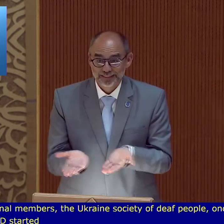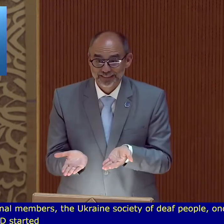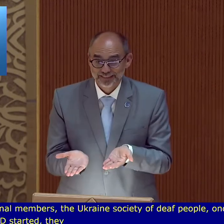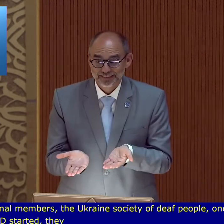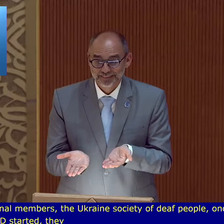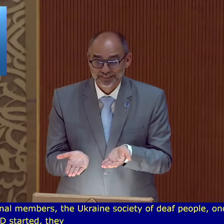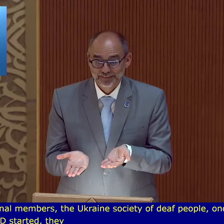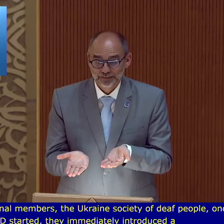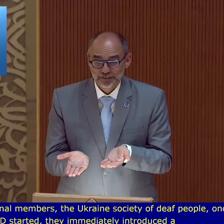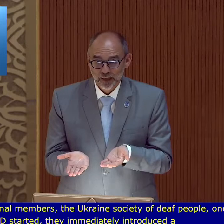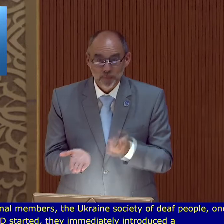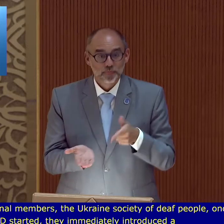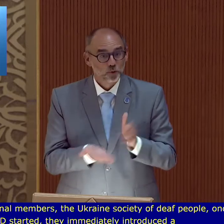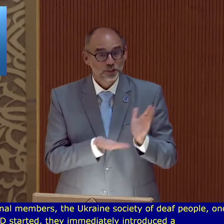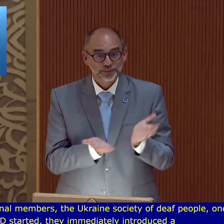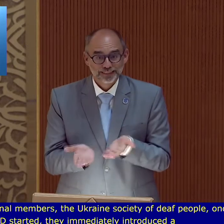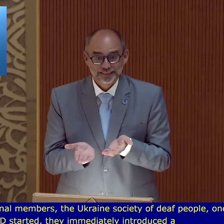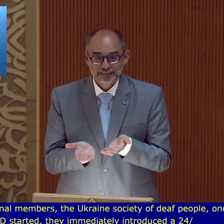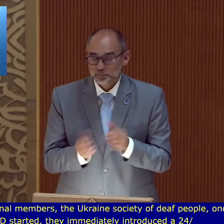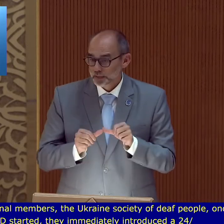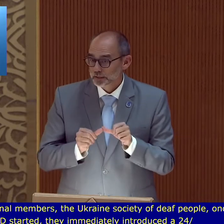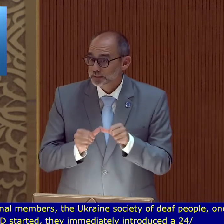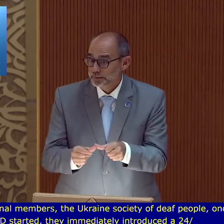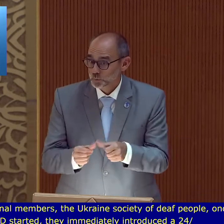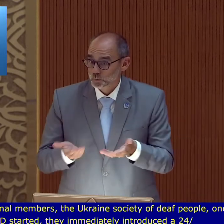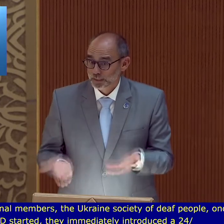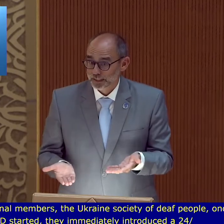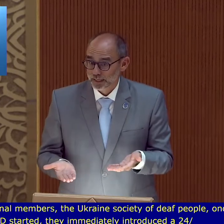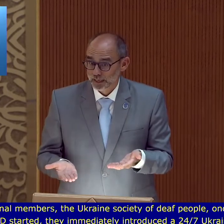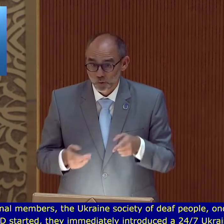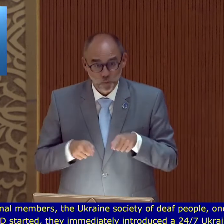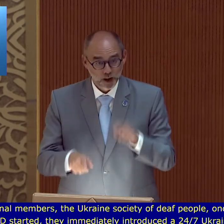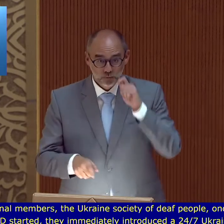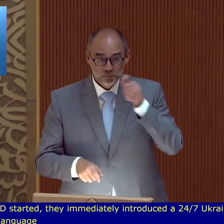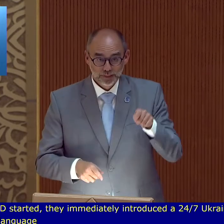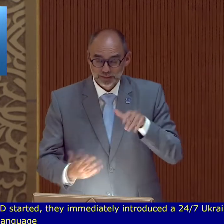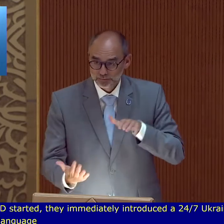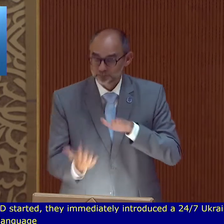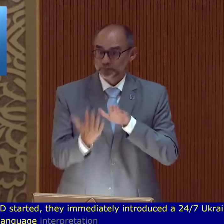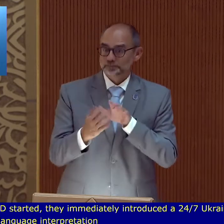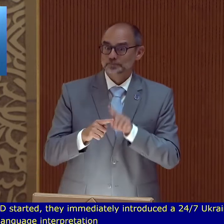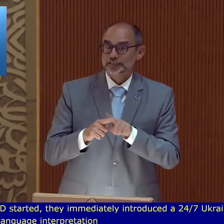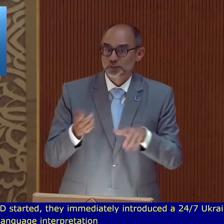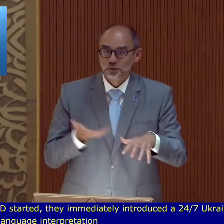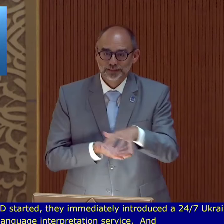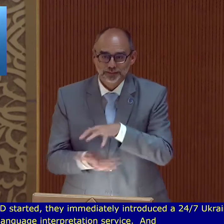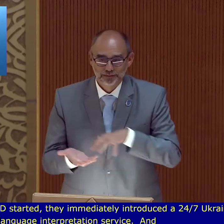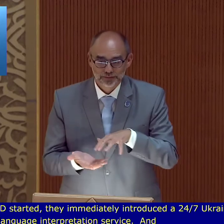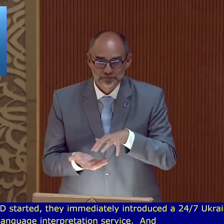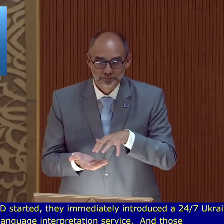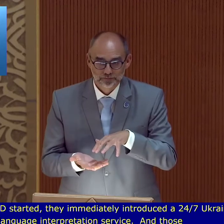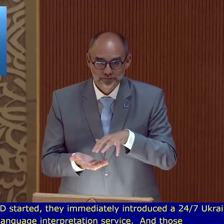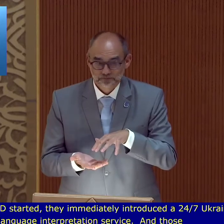Ukrainian Sign Language interpretation service. And those services continue until today,